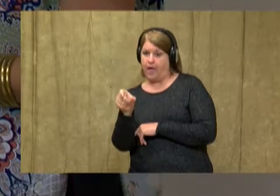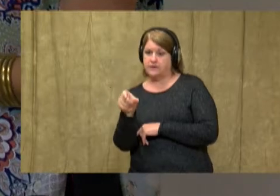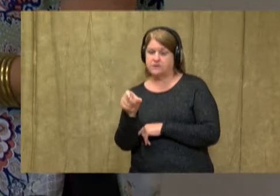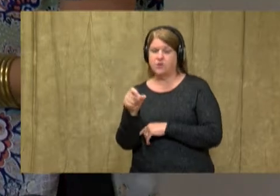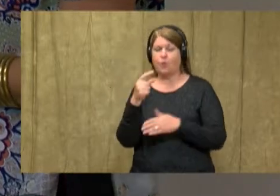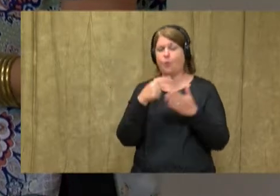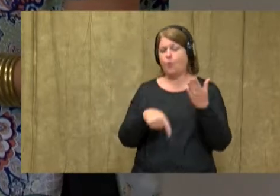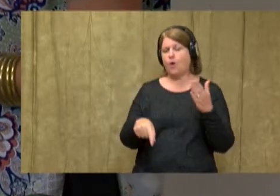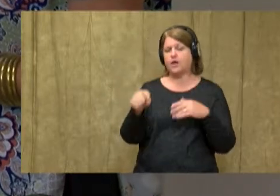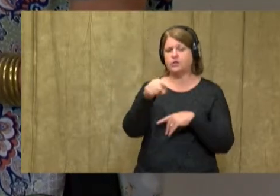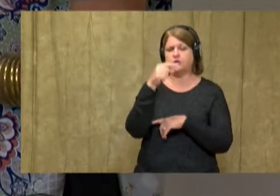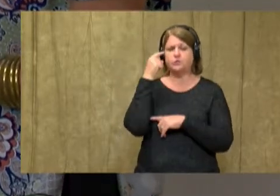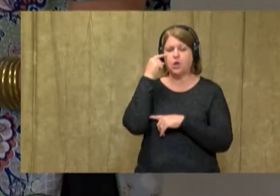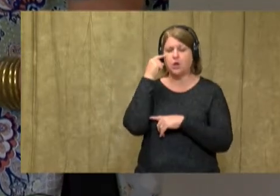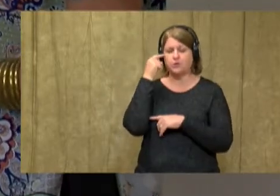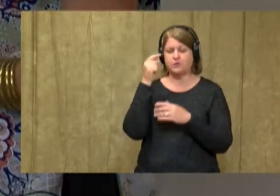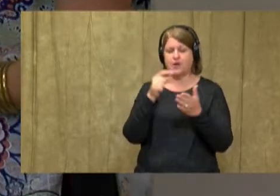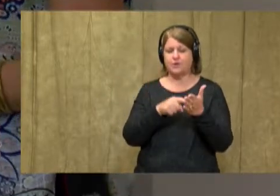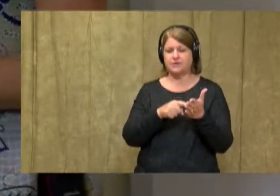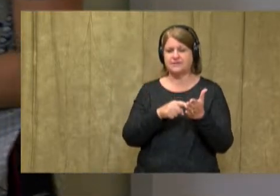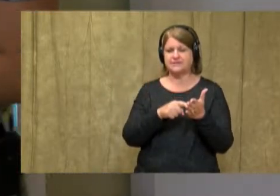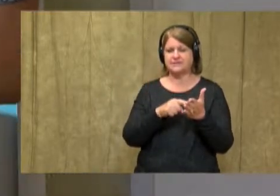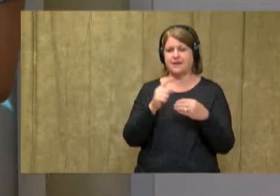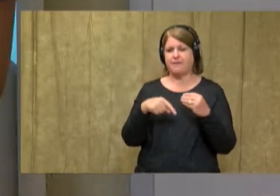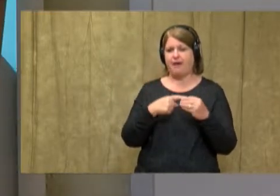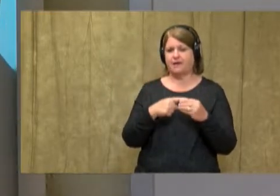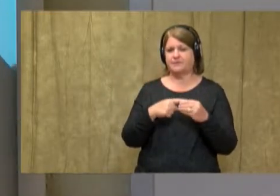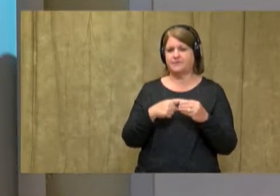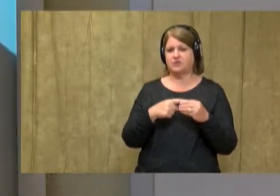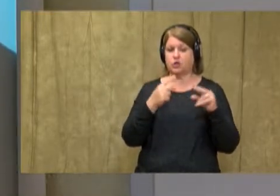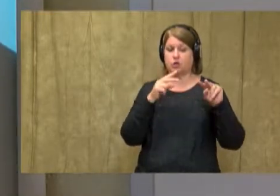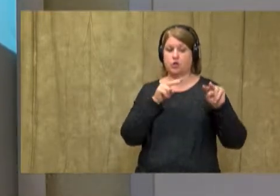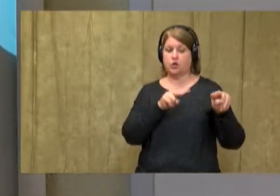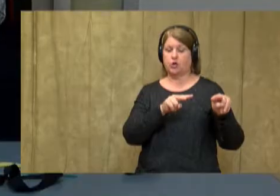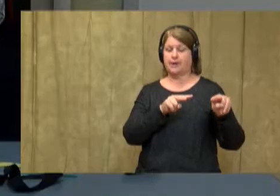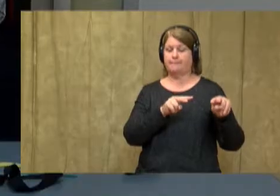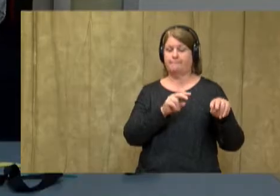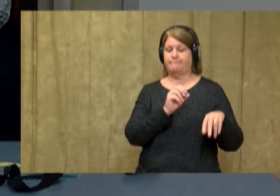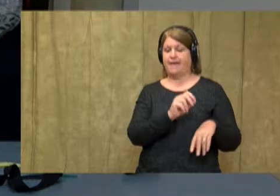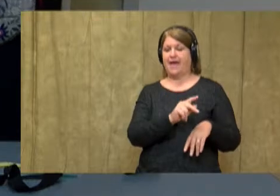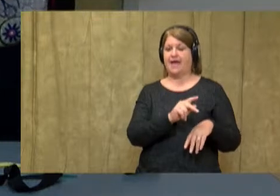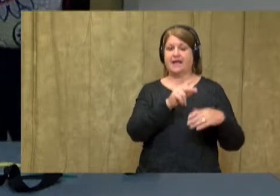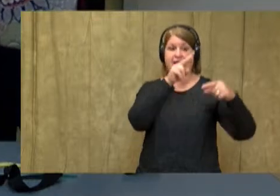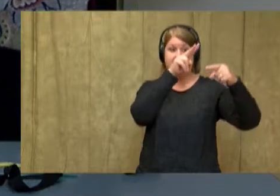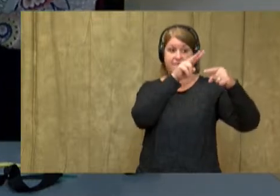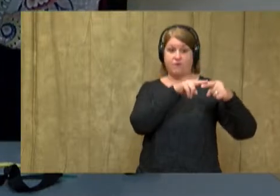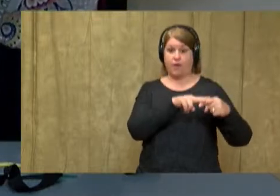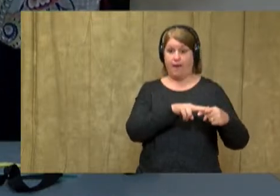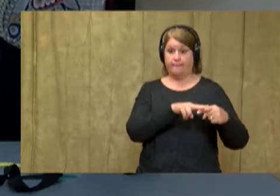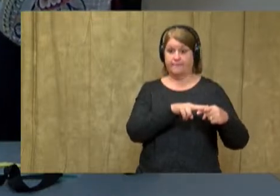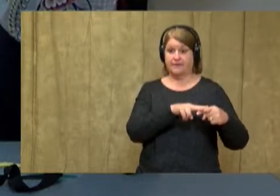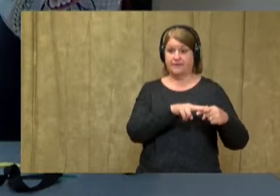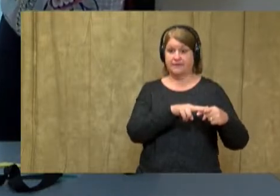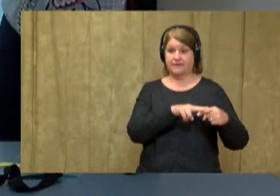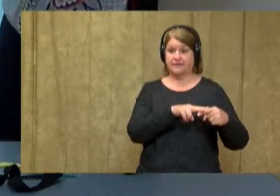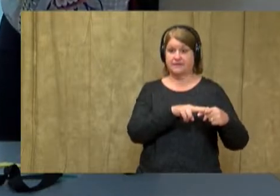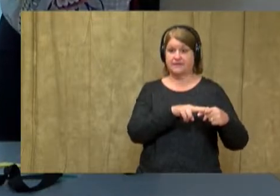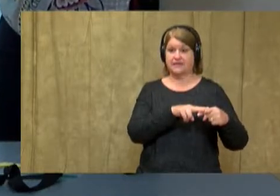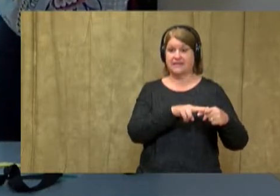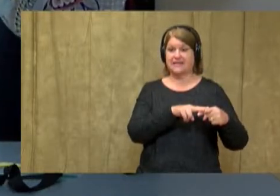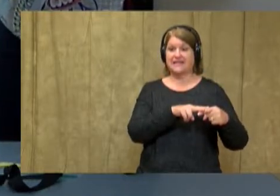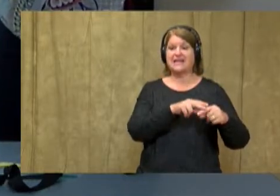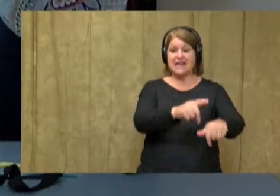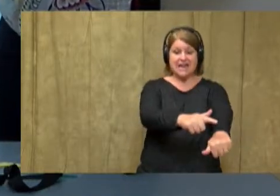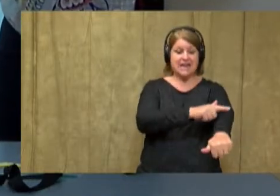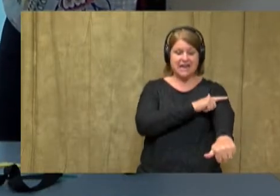What do you notice about the rods? Looking back at our vocabulary, the length is the